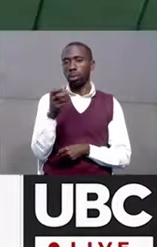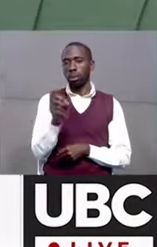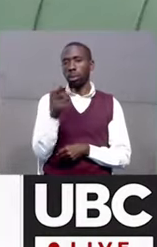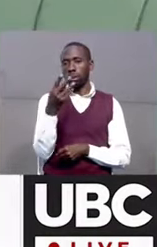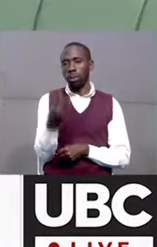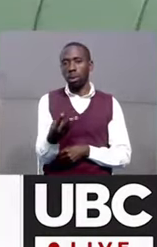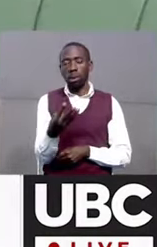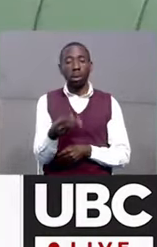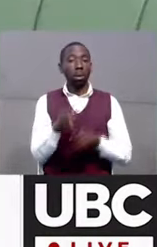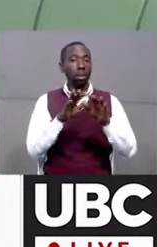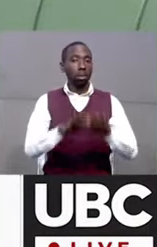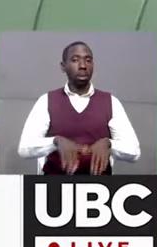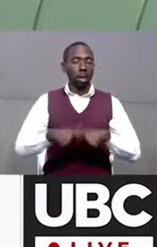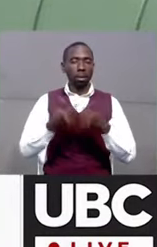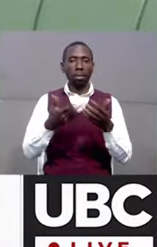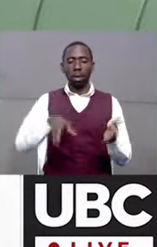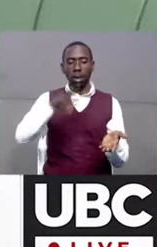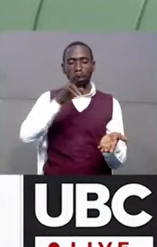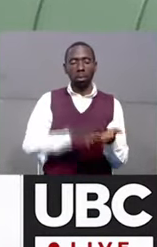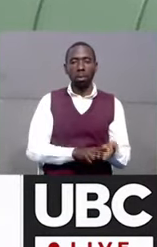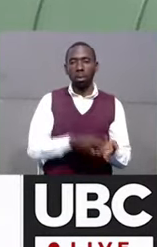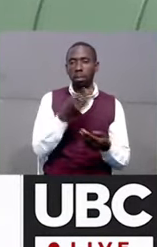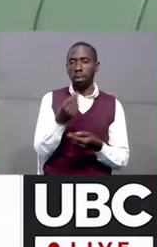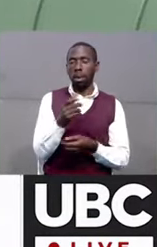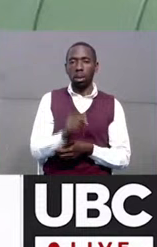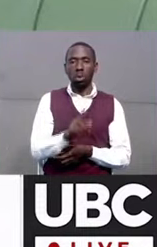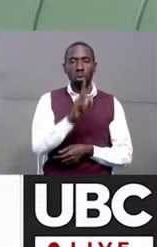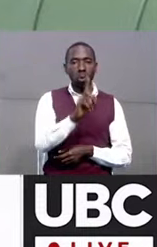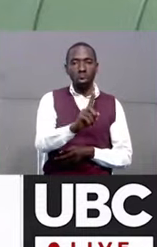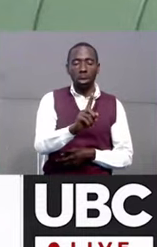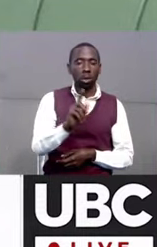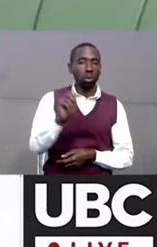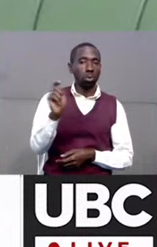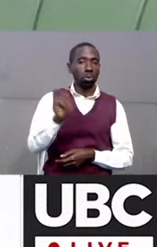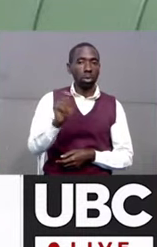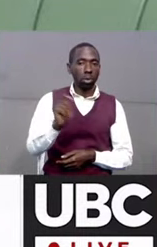2023-2024, Parliament approved Uganda shillings